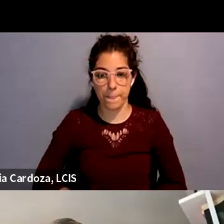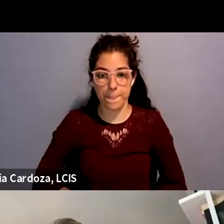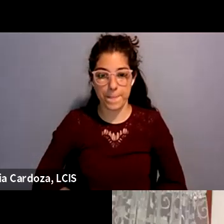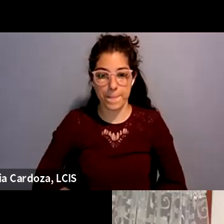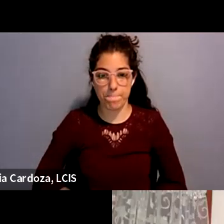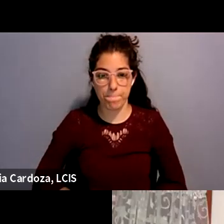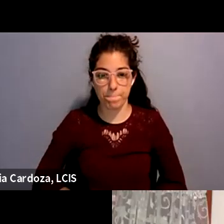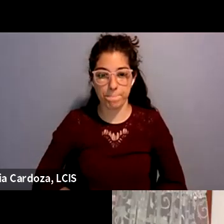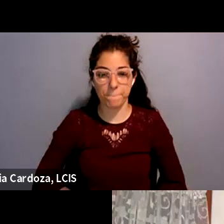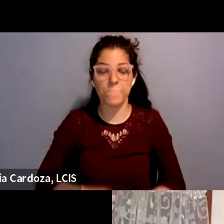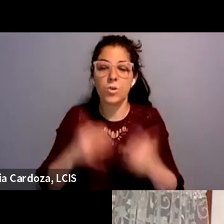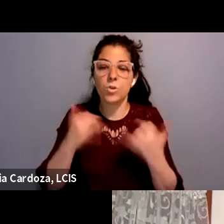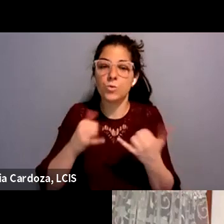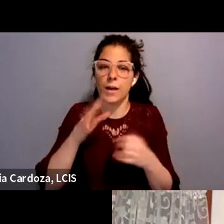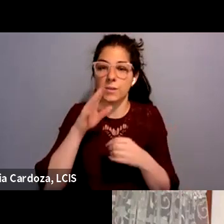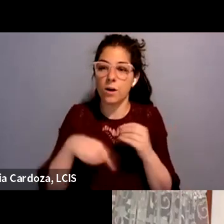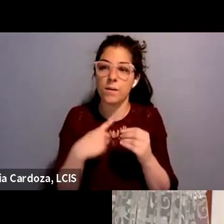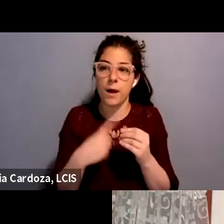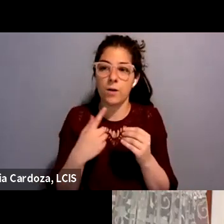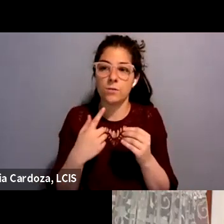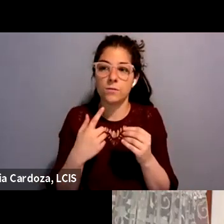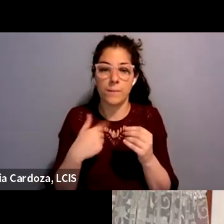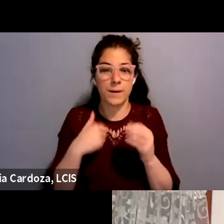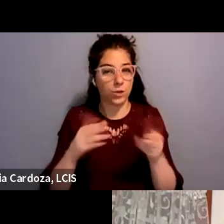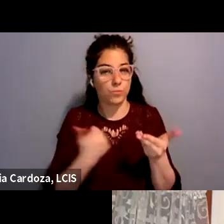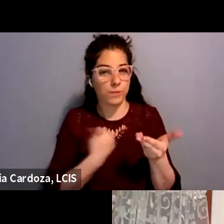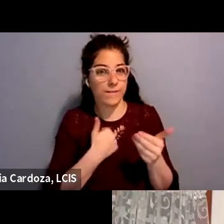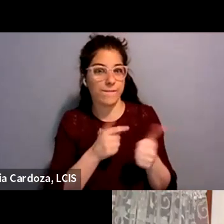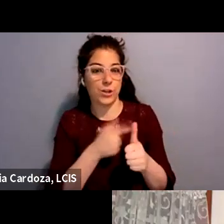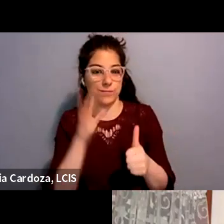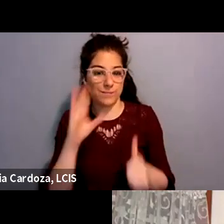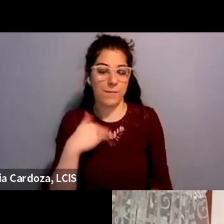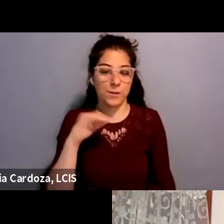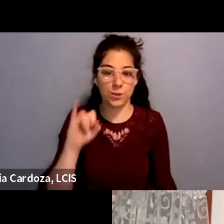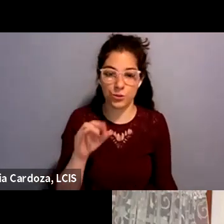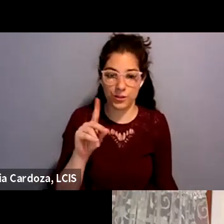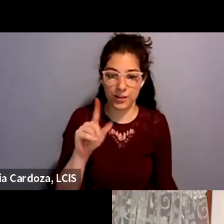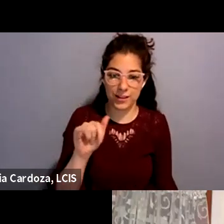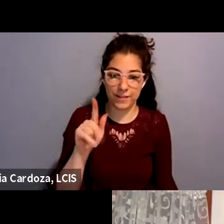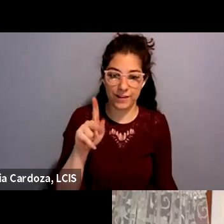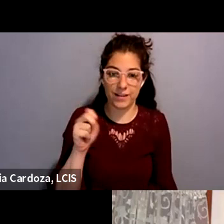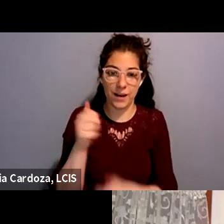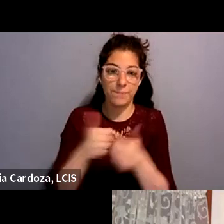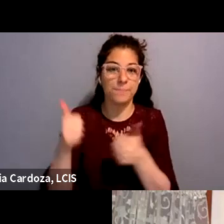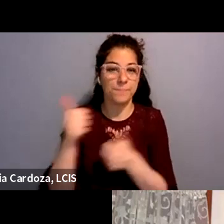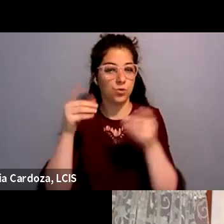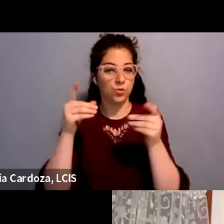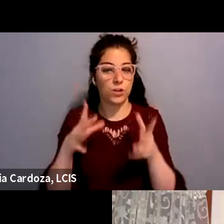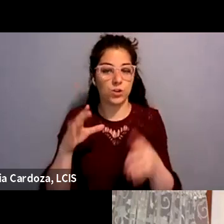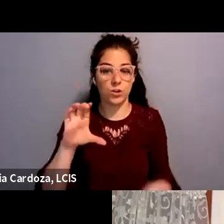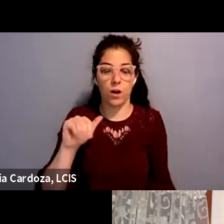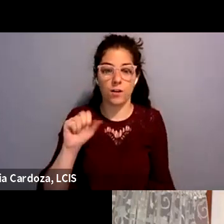What we're speaking about today is, I'm going to introduce myself first. I'm Judy Levine. I'm the Executive Director of Cause Effective. I'm going to give you a